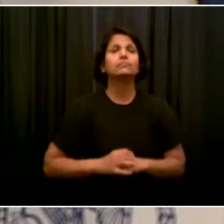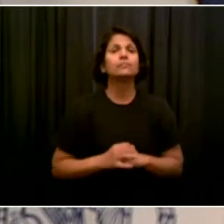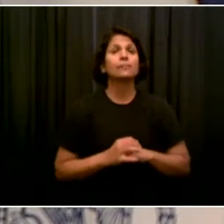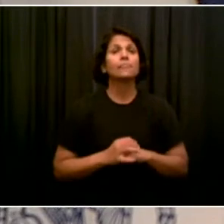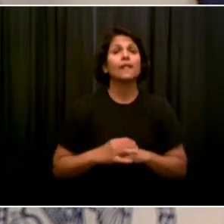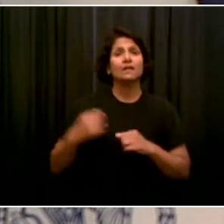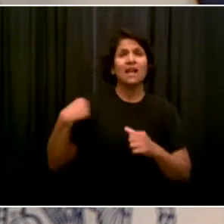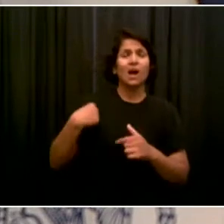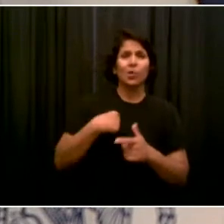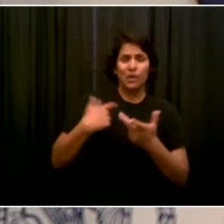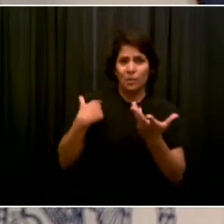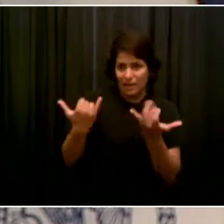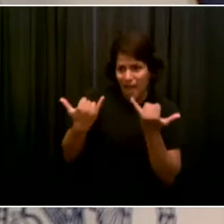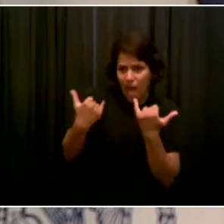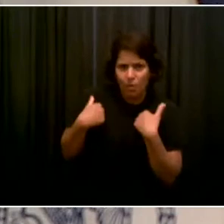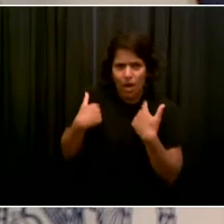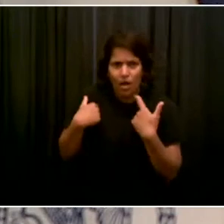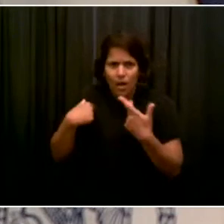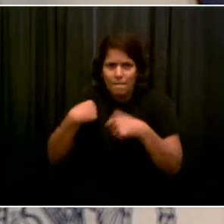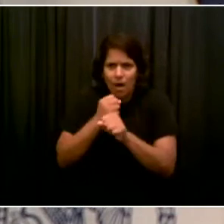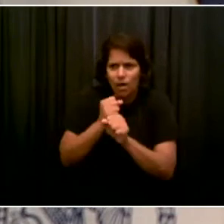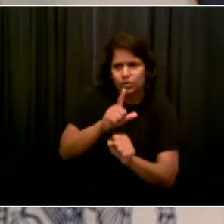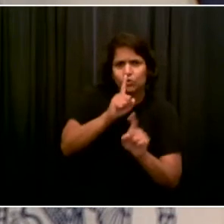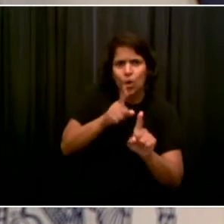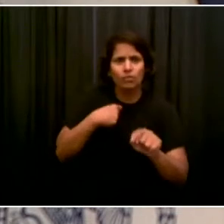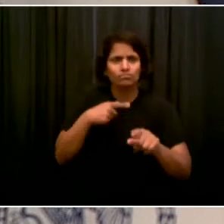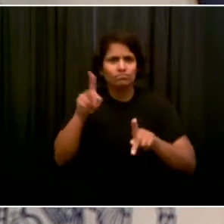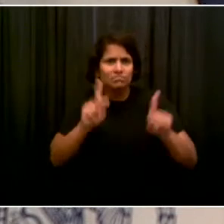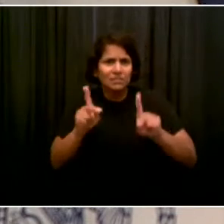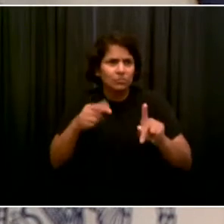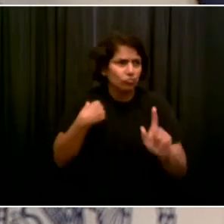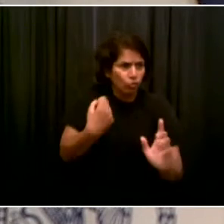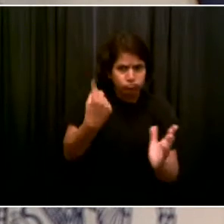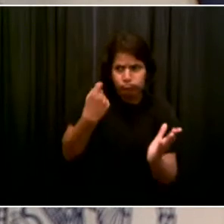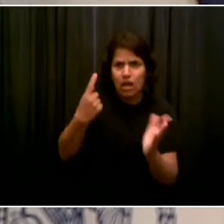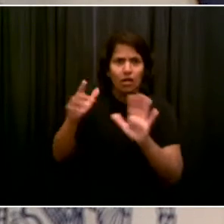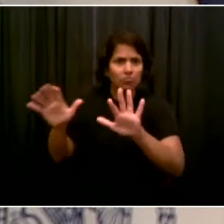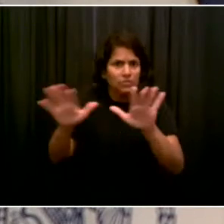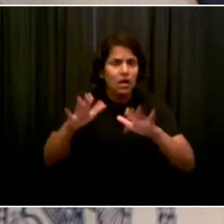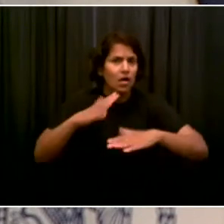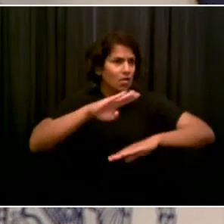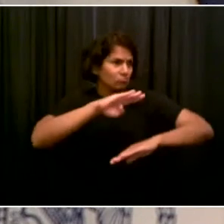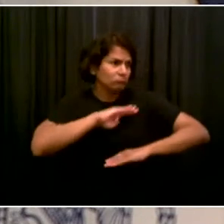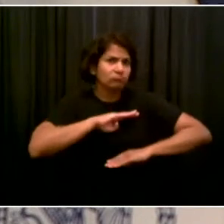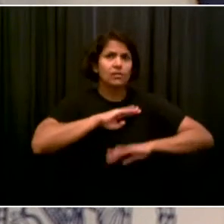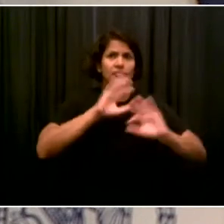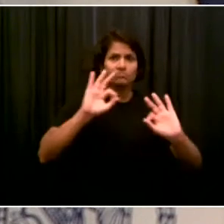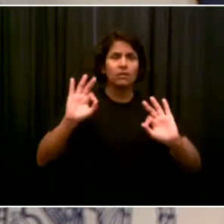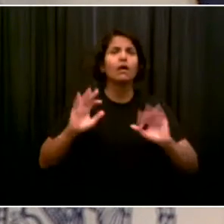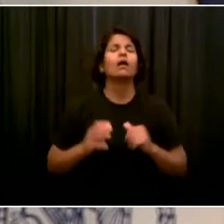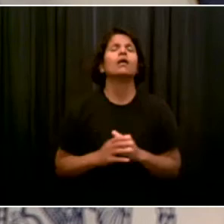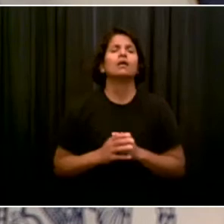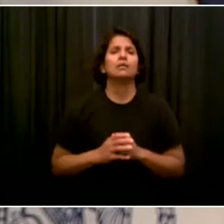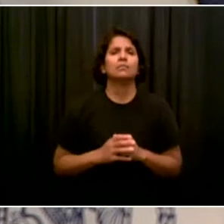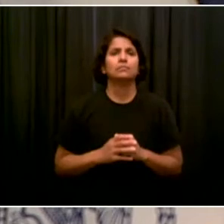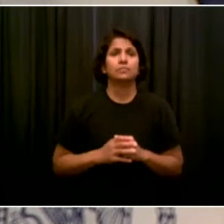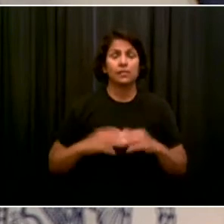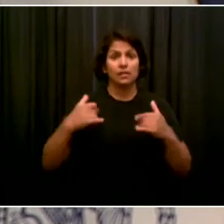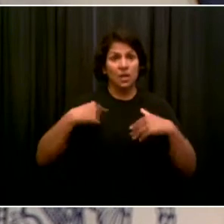know it's going to make a difference. Now, as to the fact that this should be picked up all over the country and emulated,